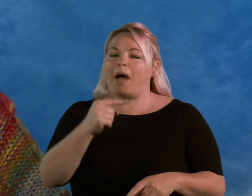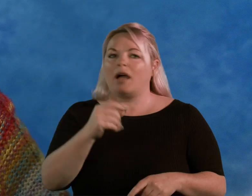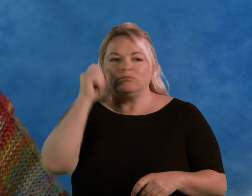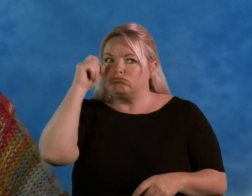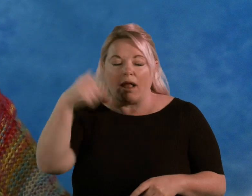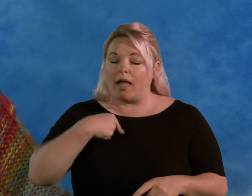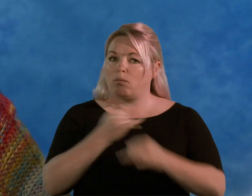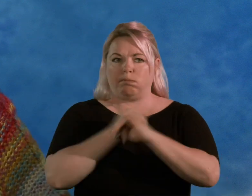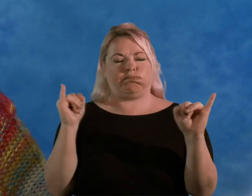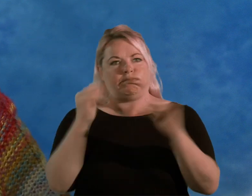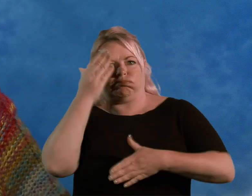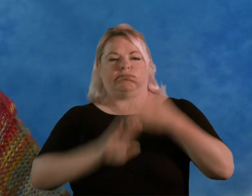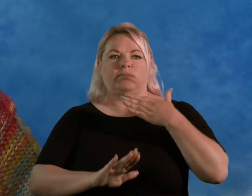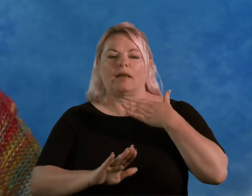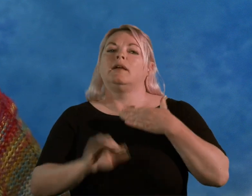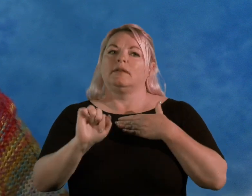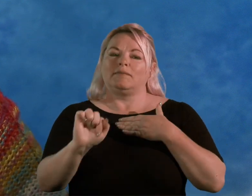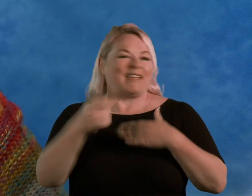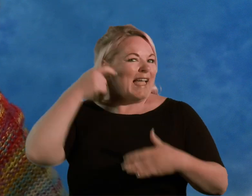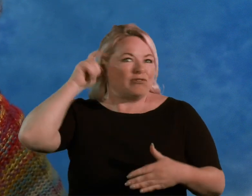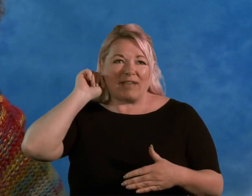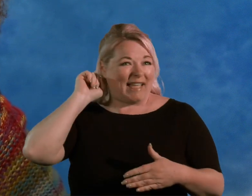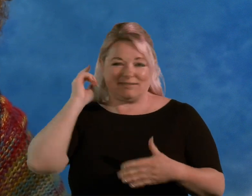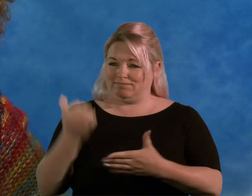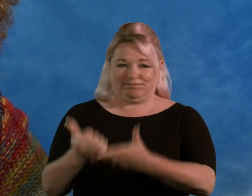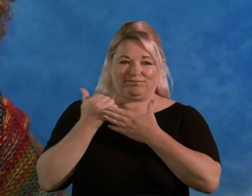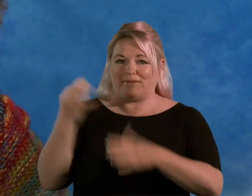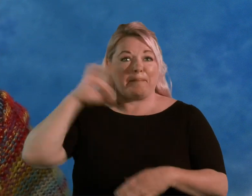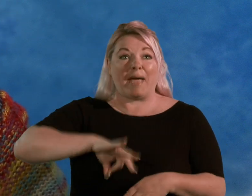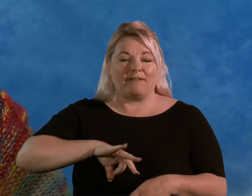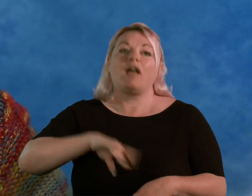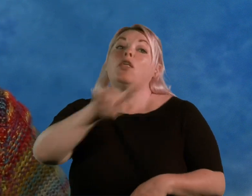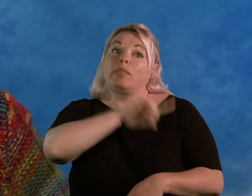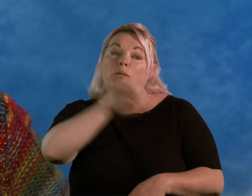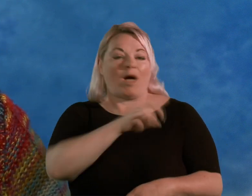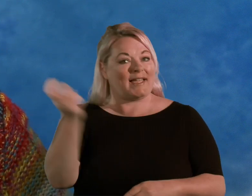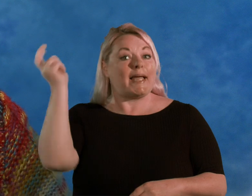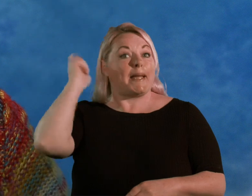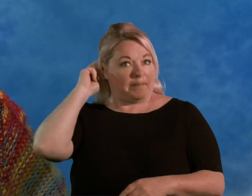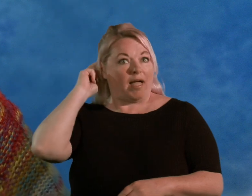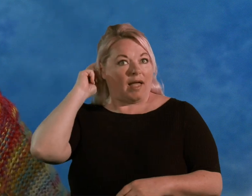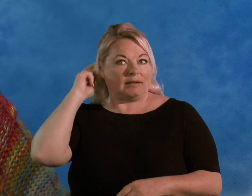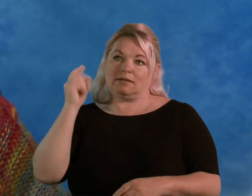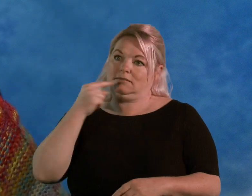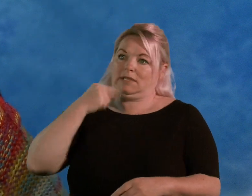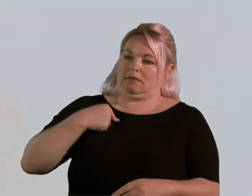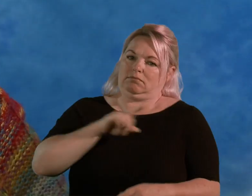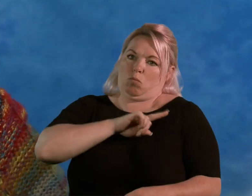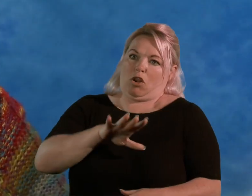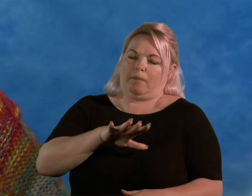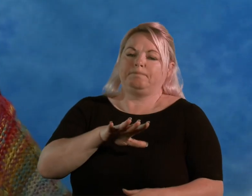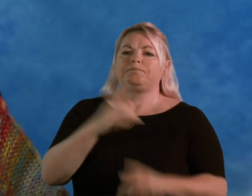how awful it would be. There came a time when the hearing aid didn't do much for me. This is why the cochlear implant was